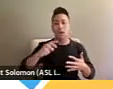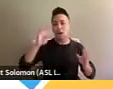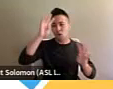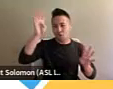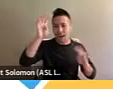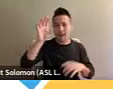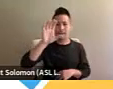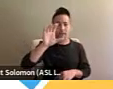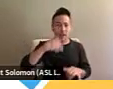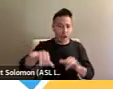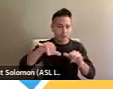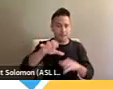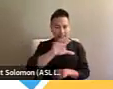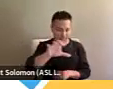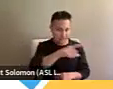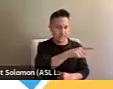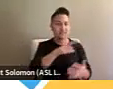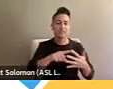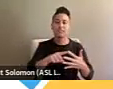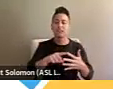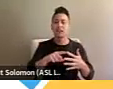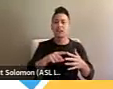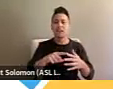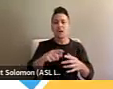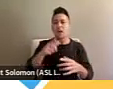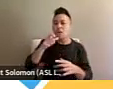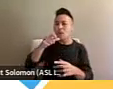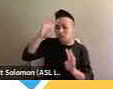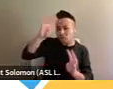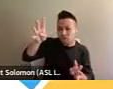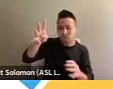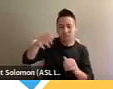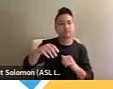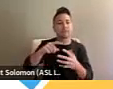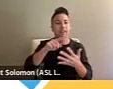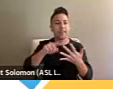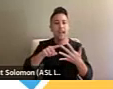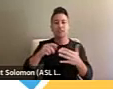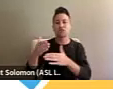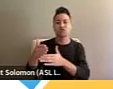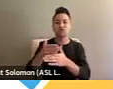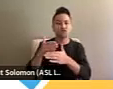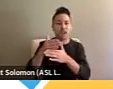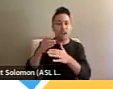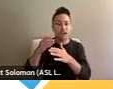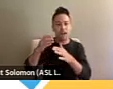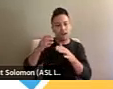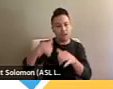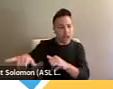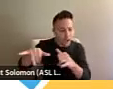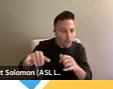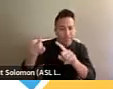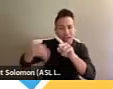Commons Attribution and Share Alike. That's what that means with a circle. You have to share